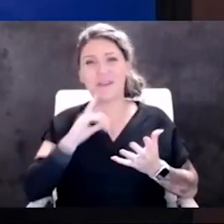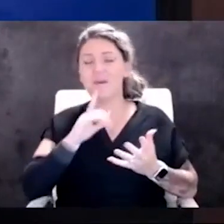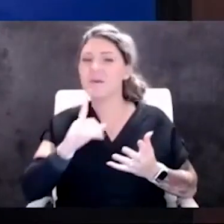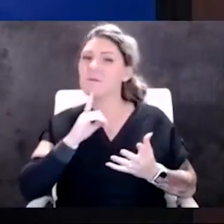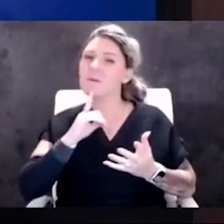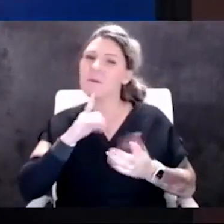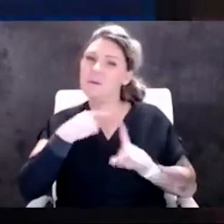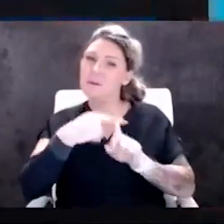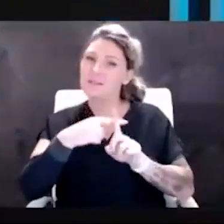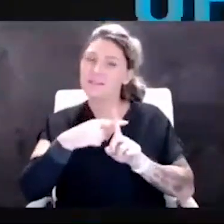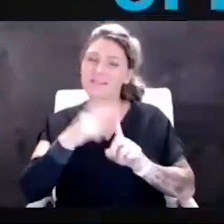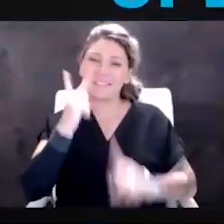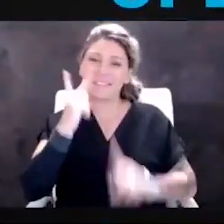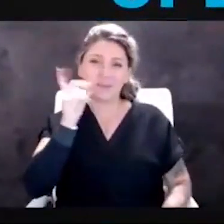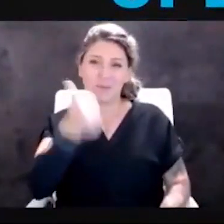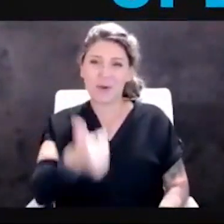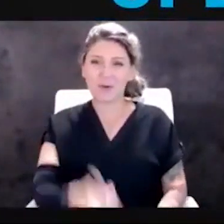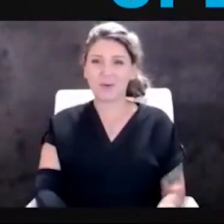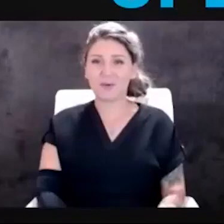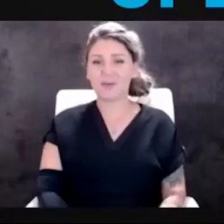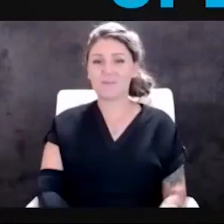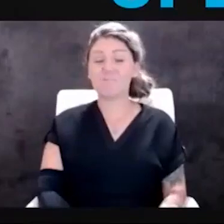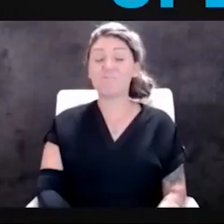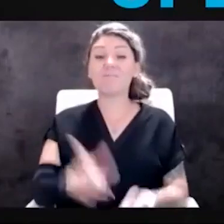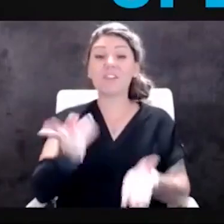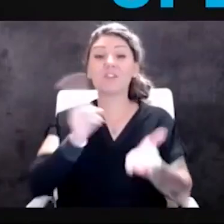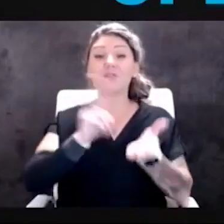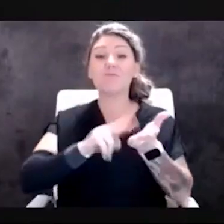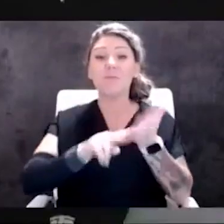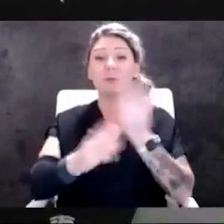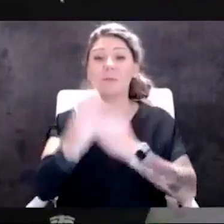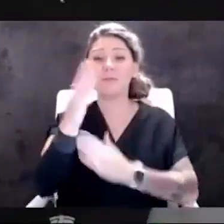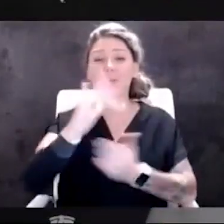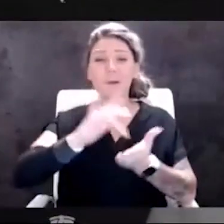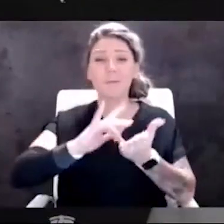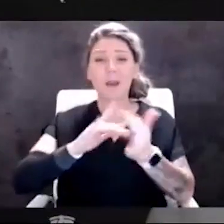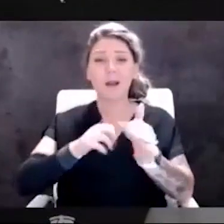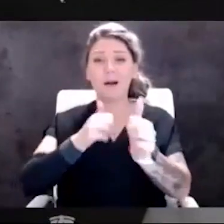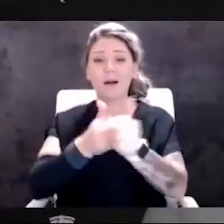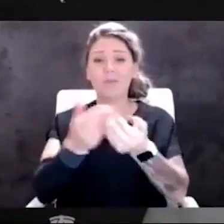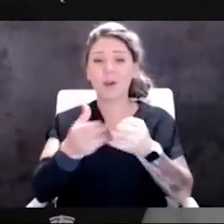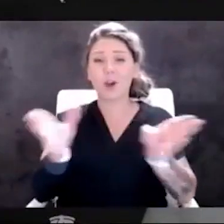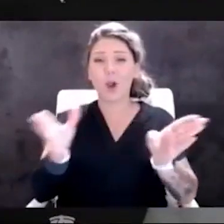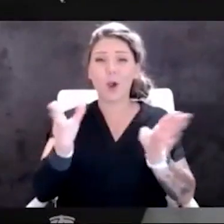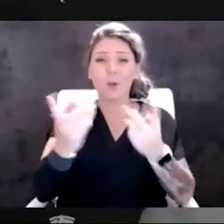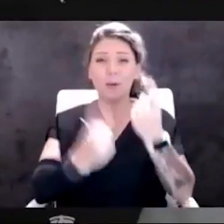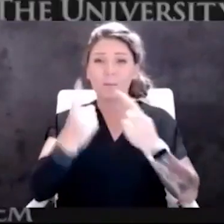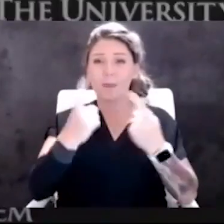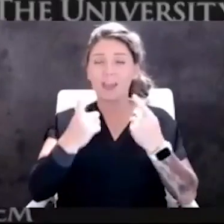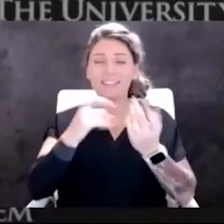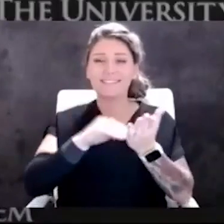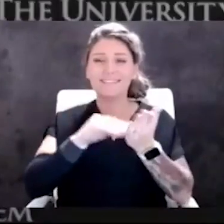tomorrow. Subscribe to our morning medical update and open mics with Dr. Stites